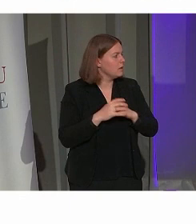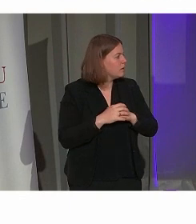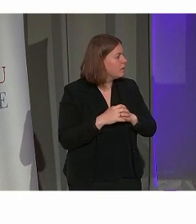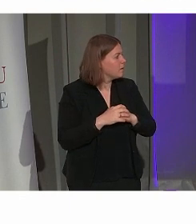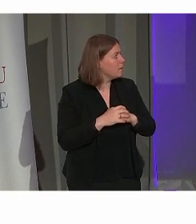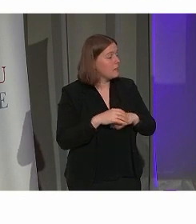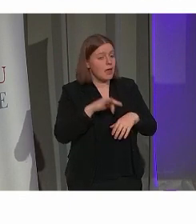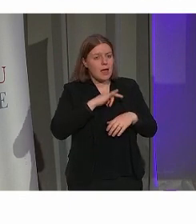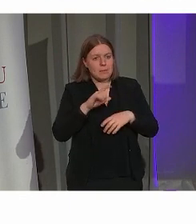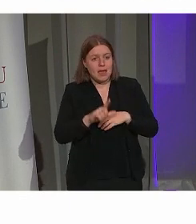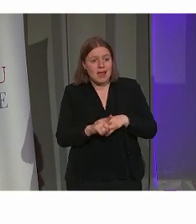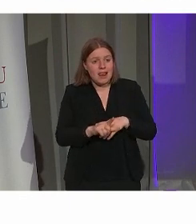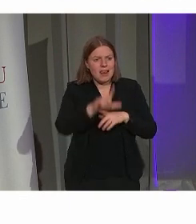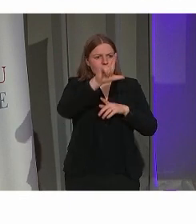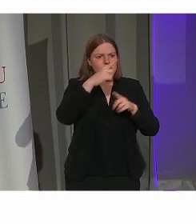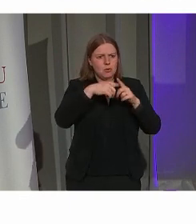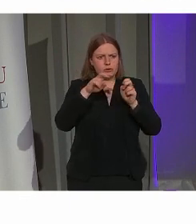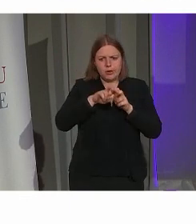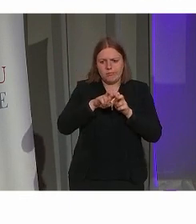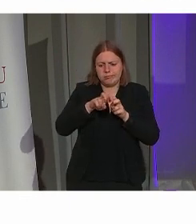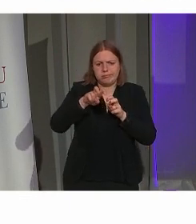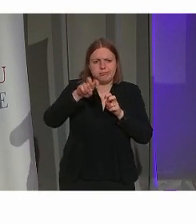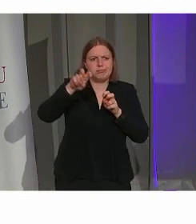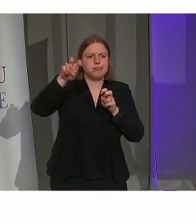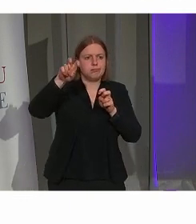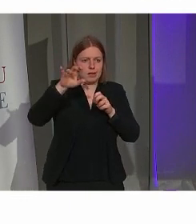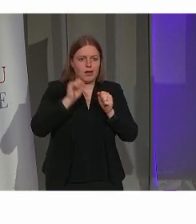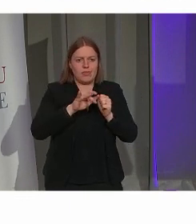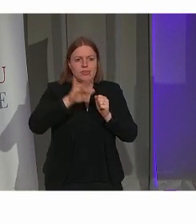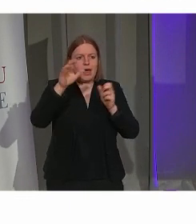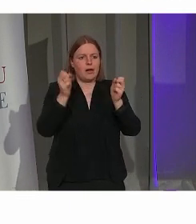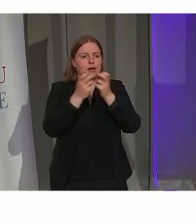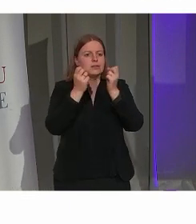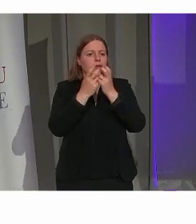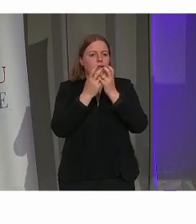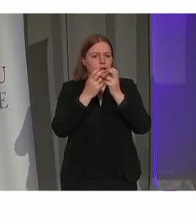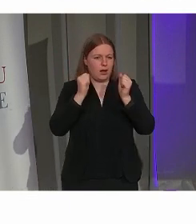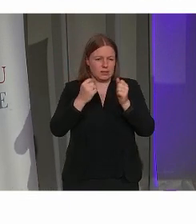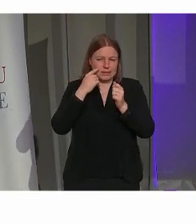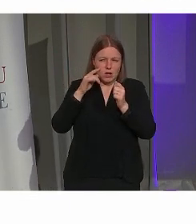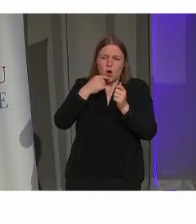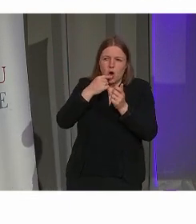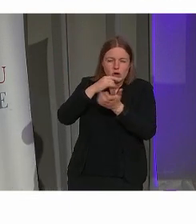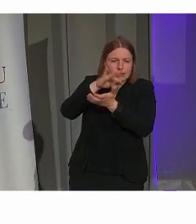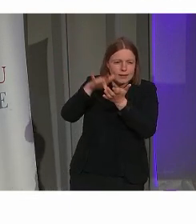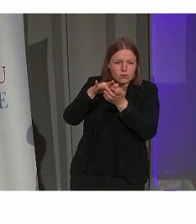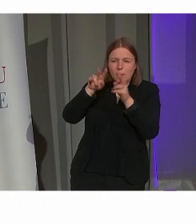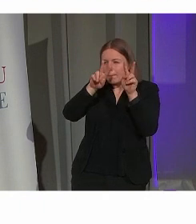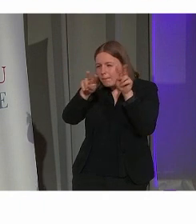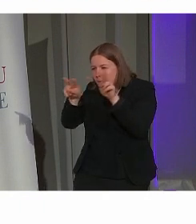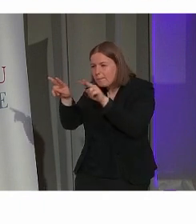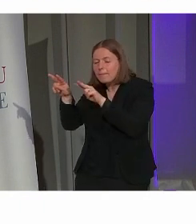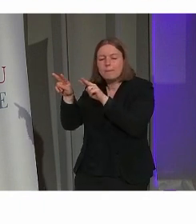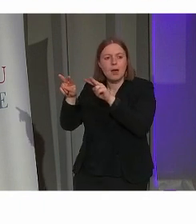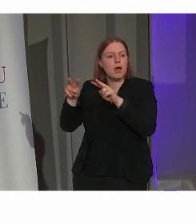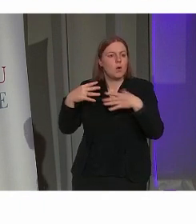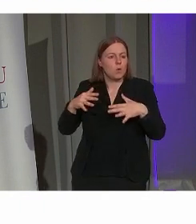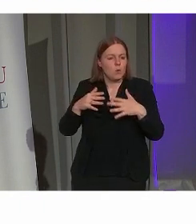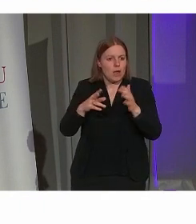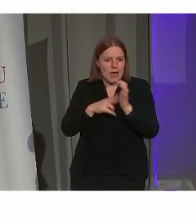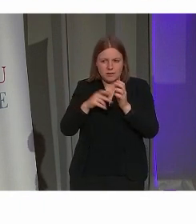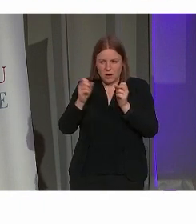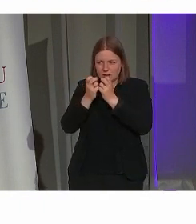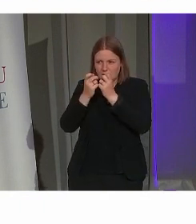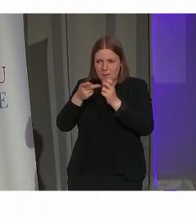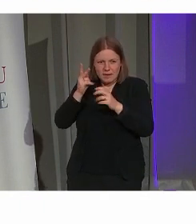lifts and a funicular, have been sensitively installed into the historic town, which improve the accessibility of the